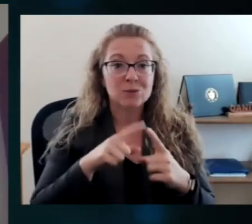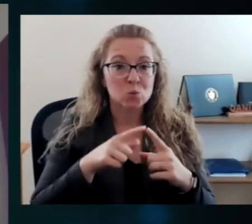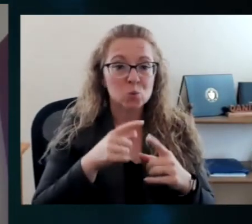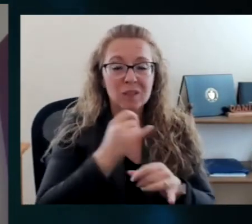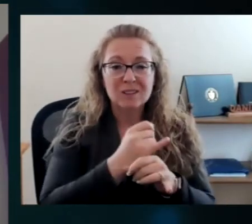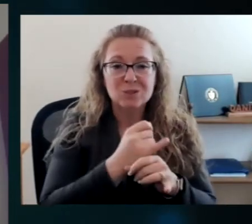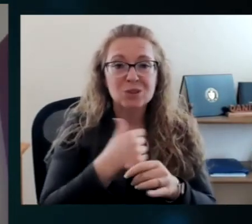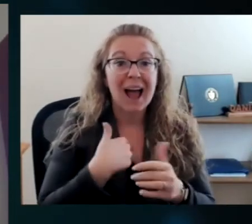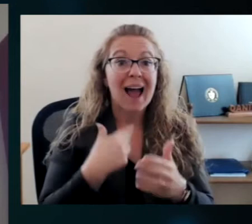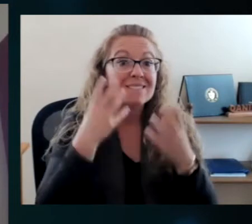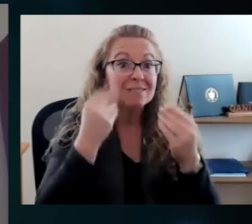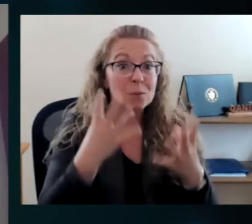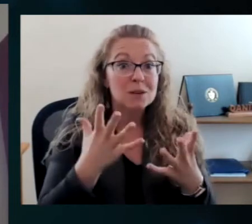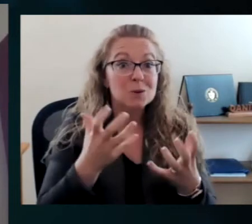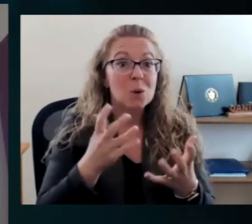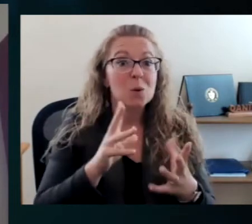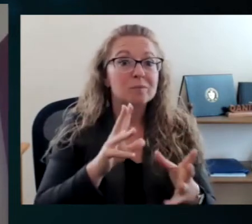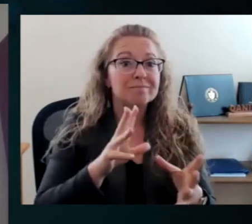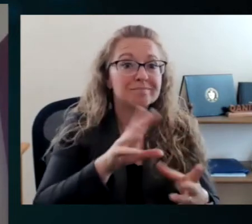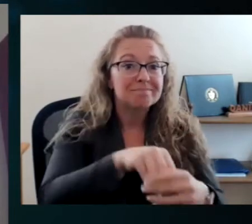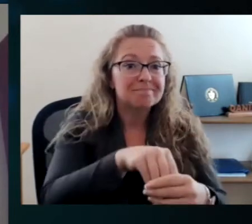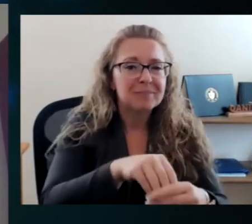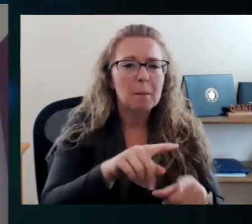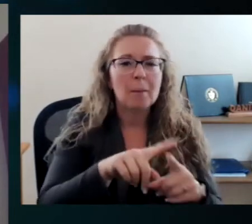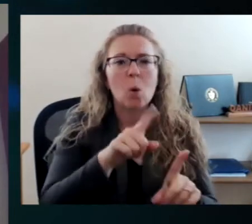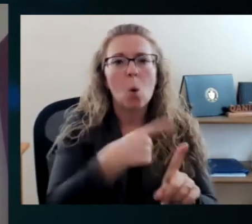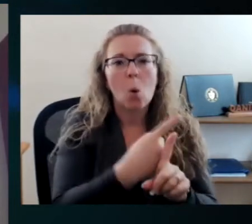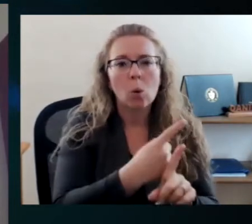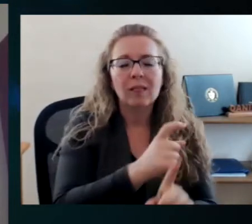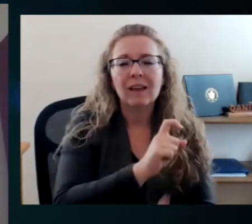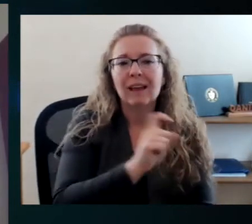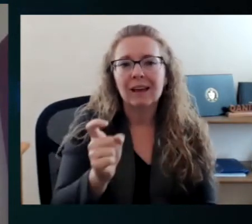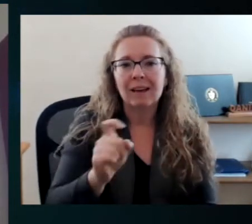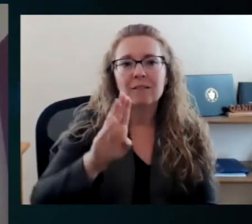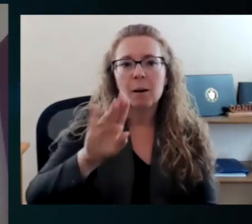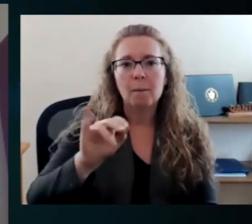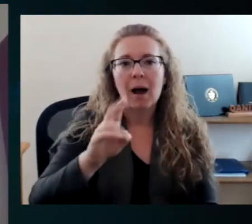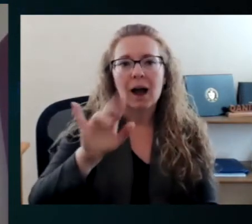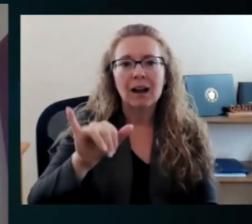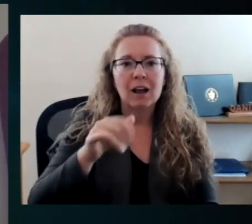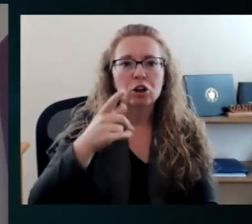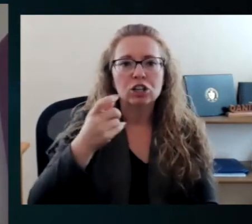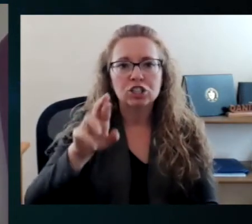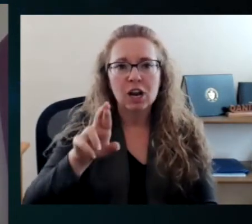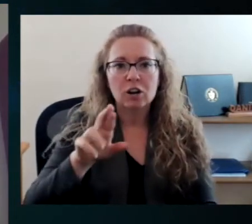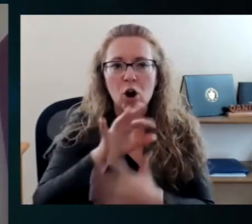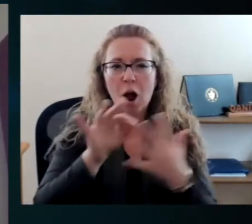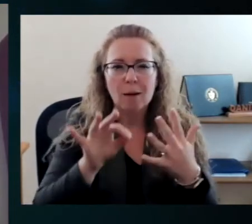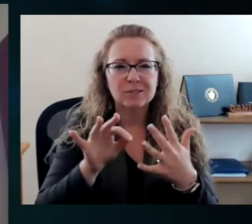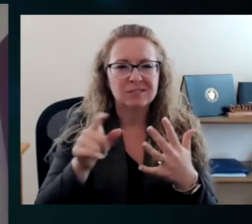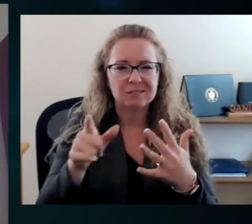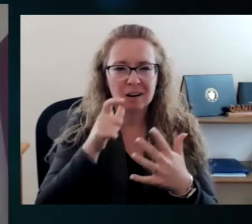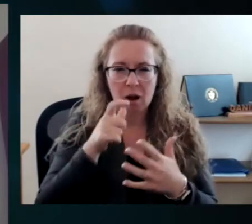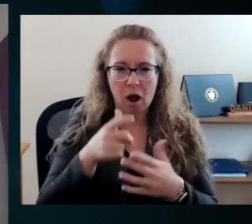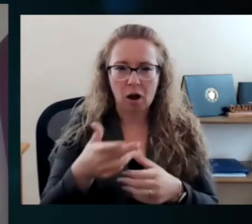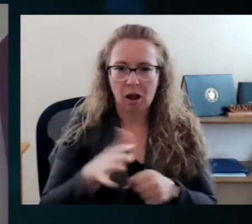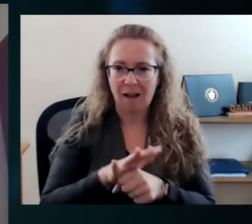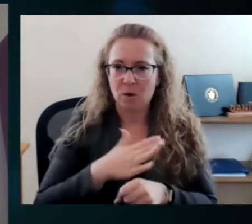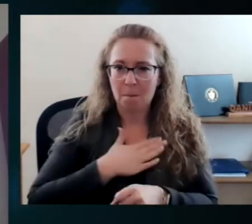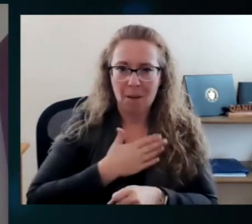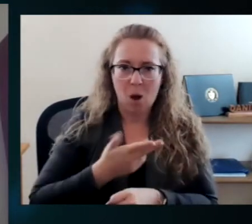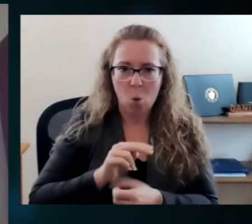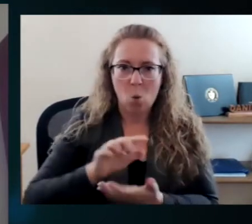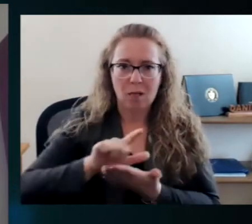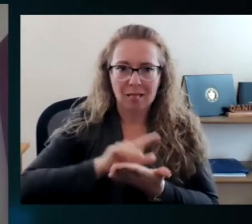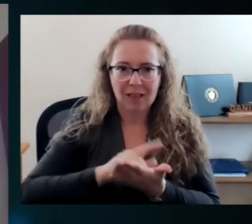but they only offer binary gender options, none of which cover my legal gender. Michael Ann has